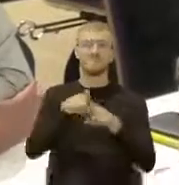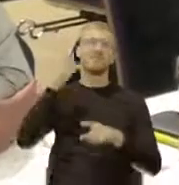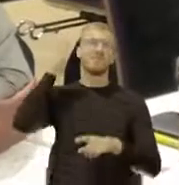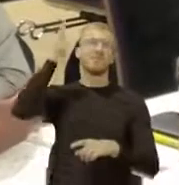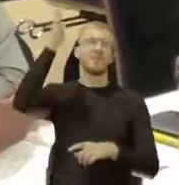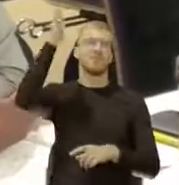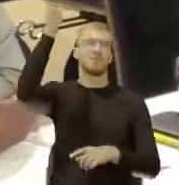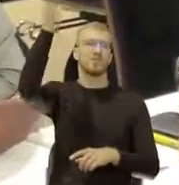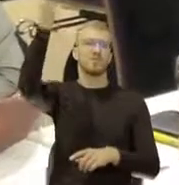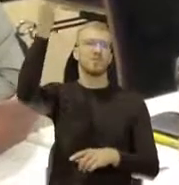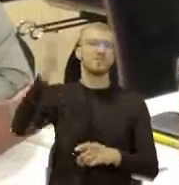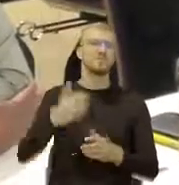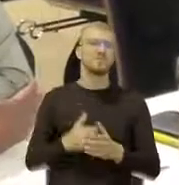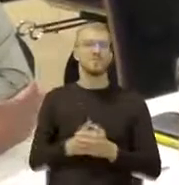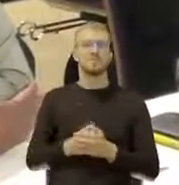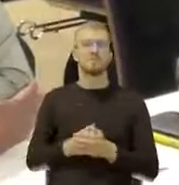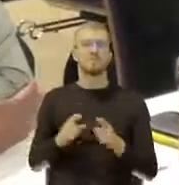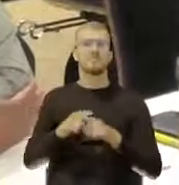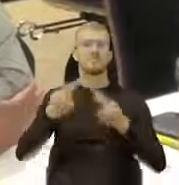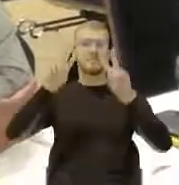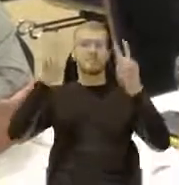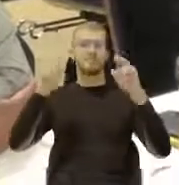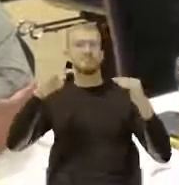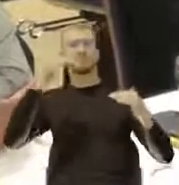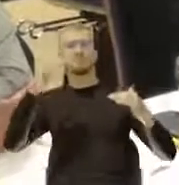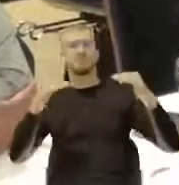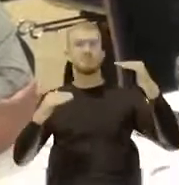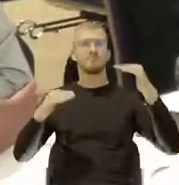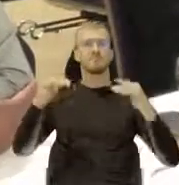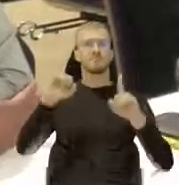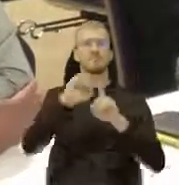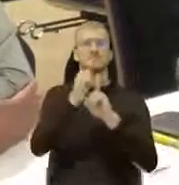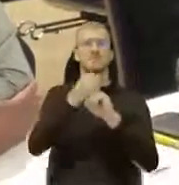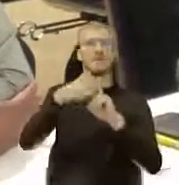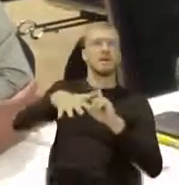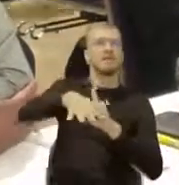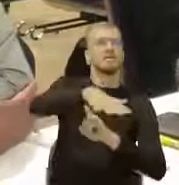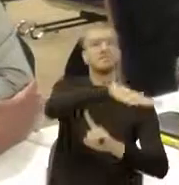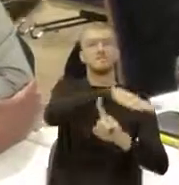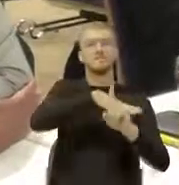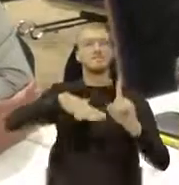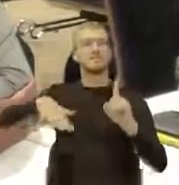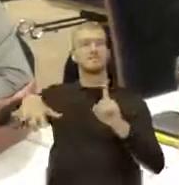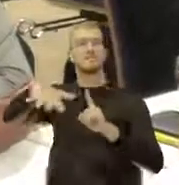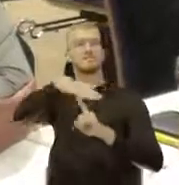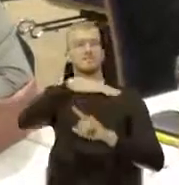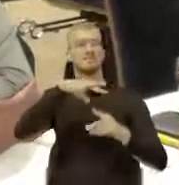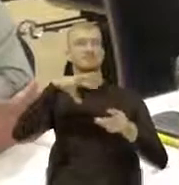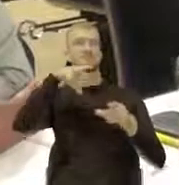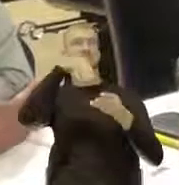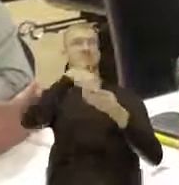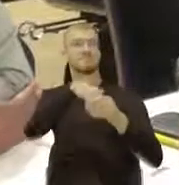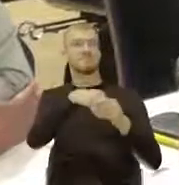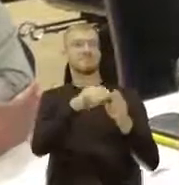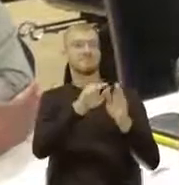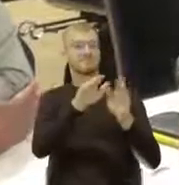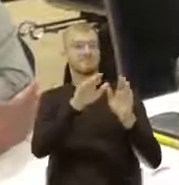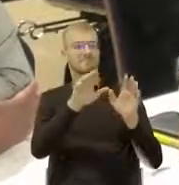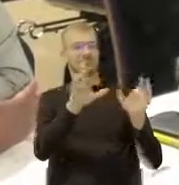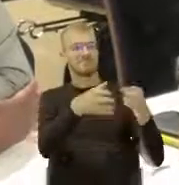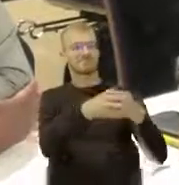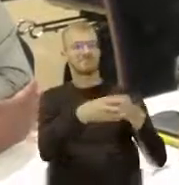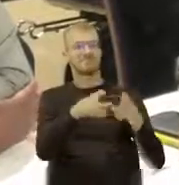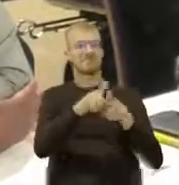or the academic work that we have, that the issues of urbanization, especially outside of the world,